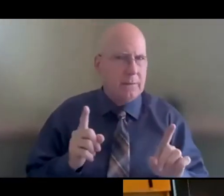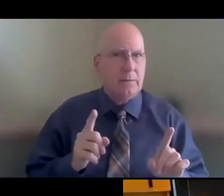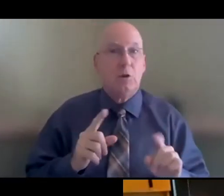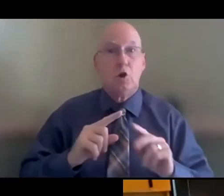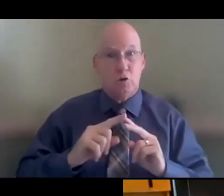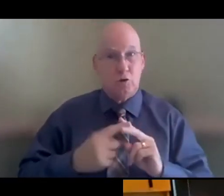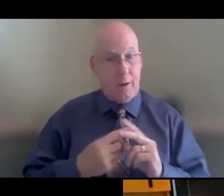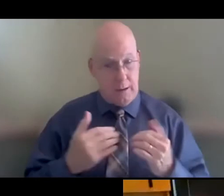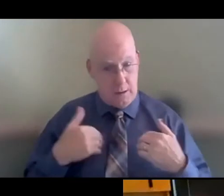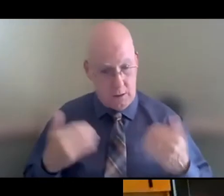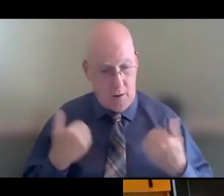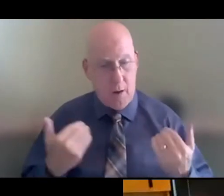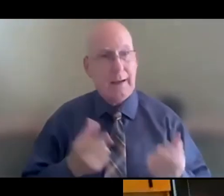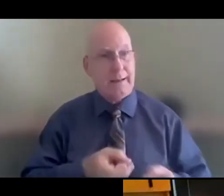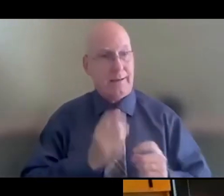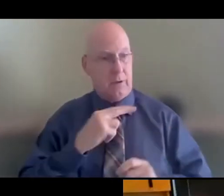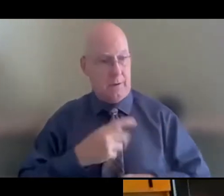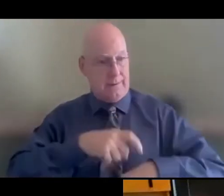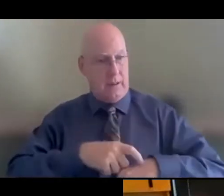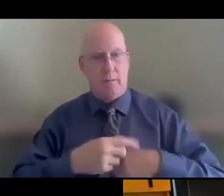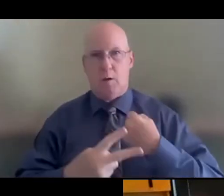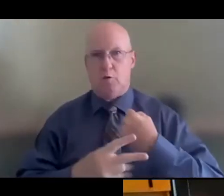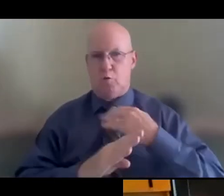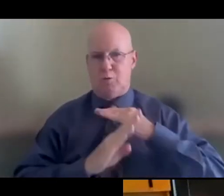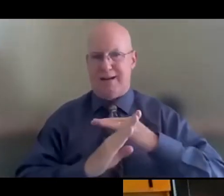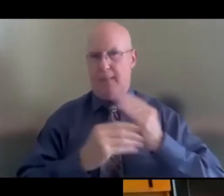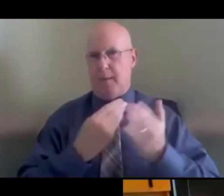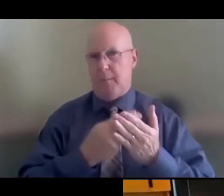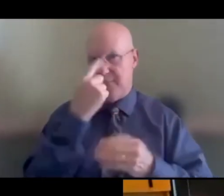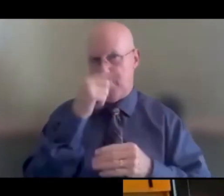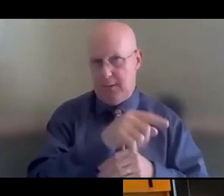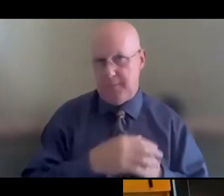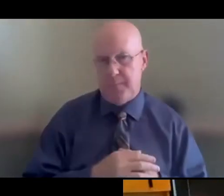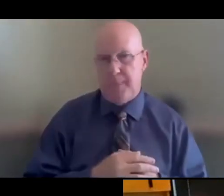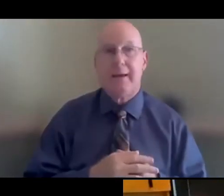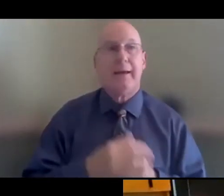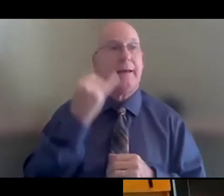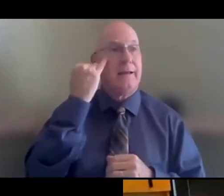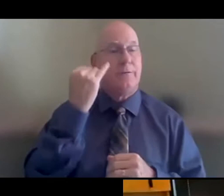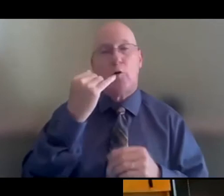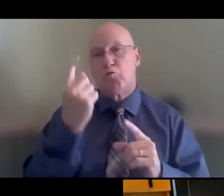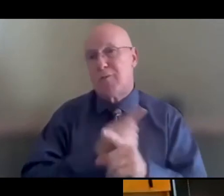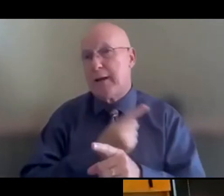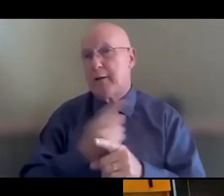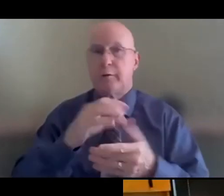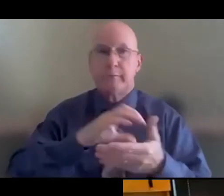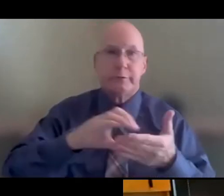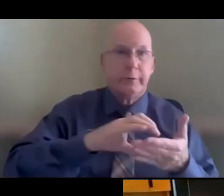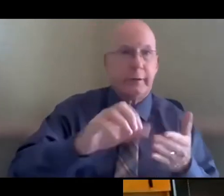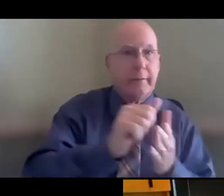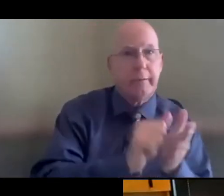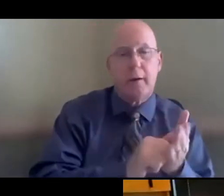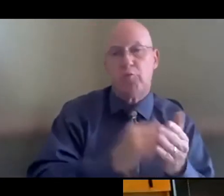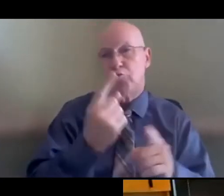has given us the time to, one, protect that money for him. If it was in our regular checking savings account and